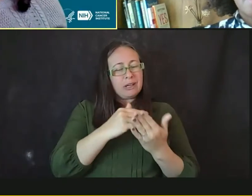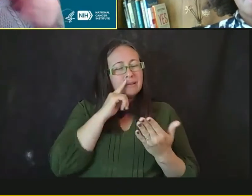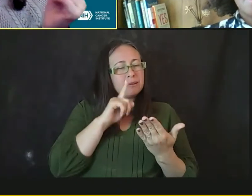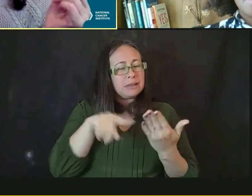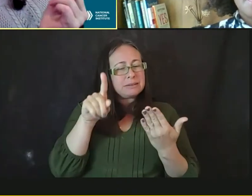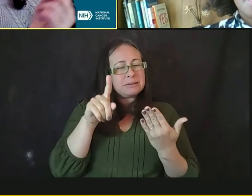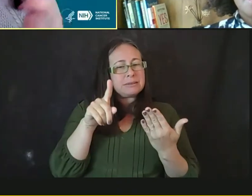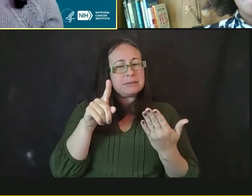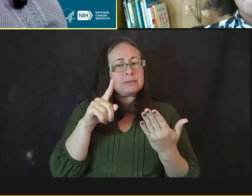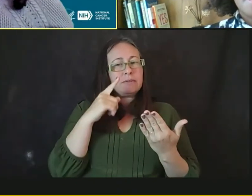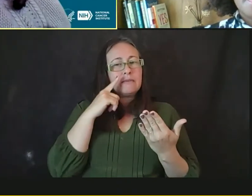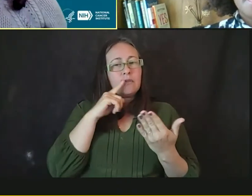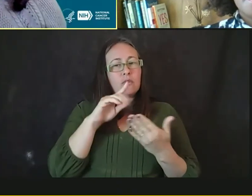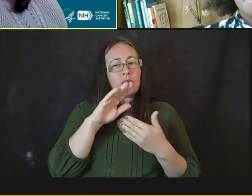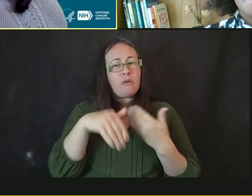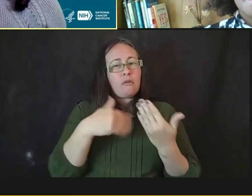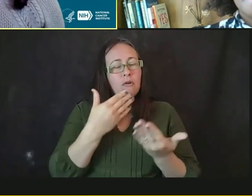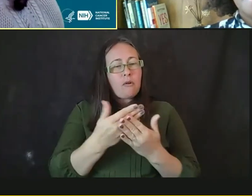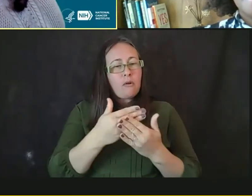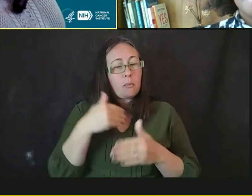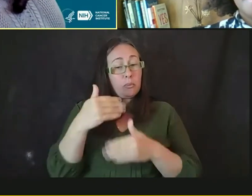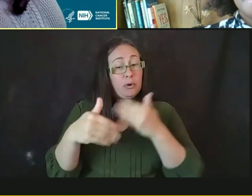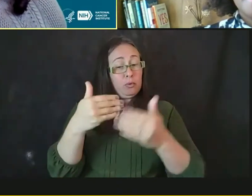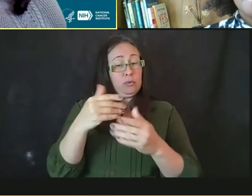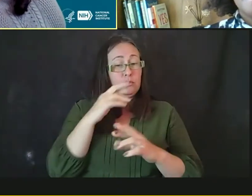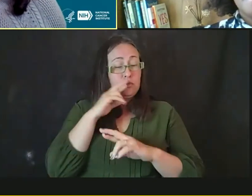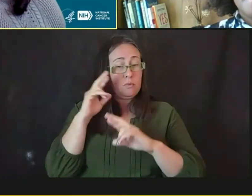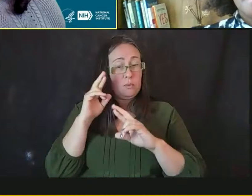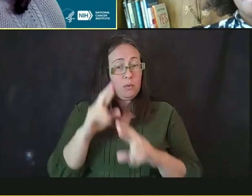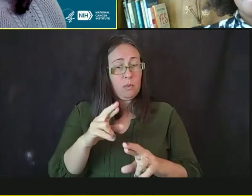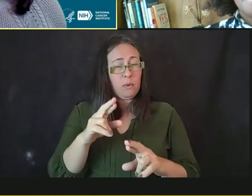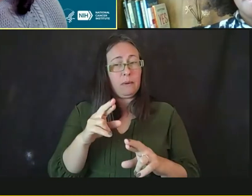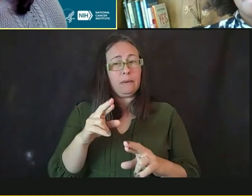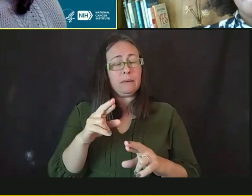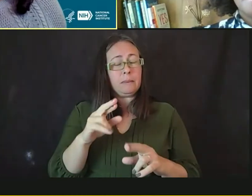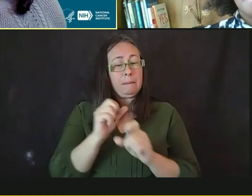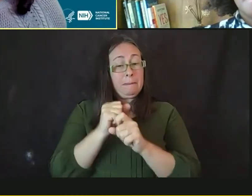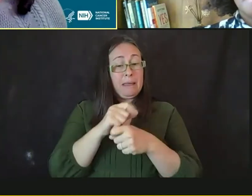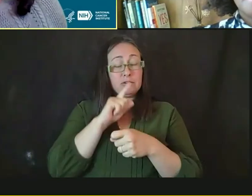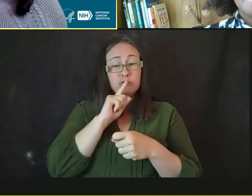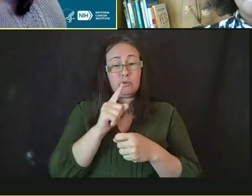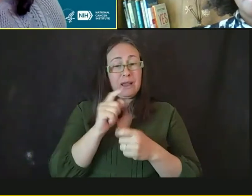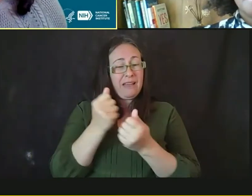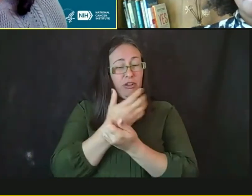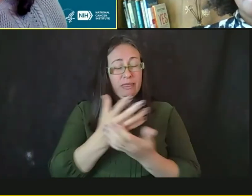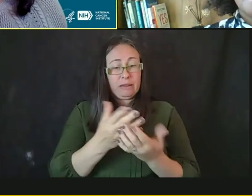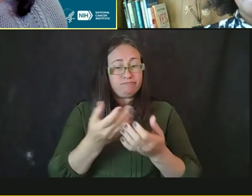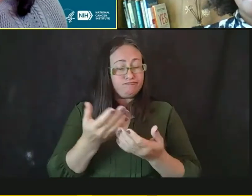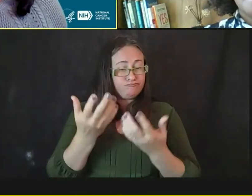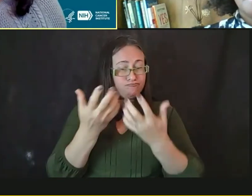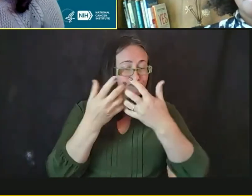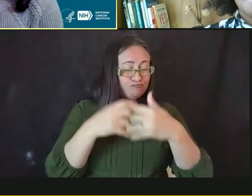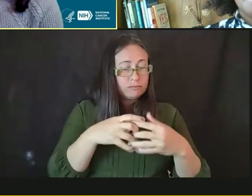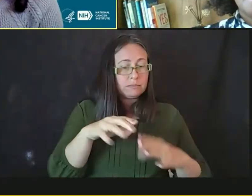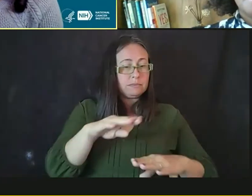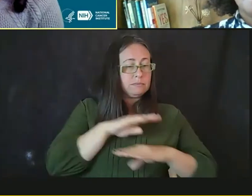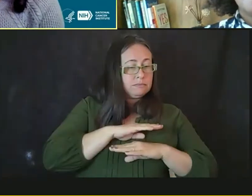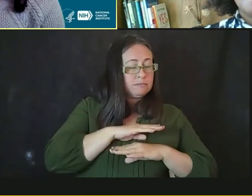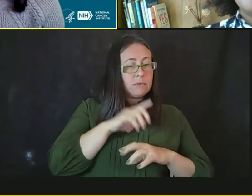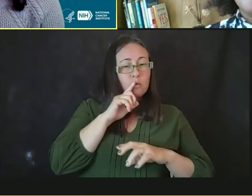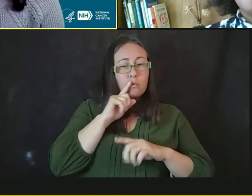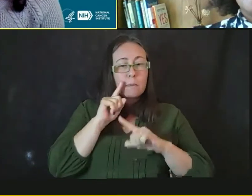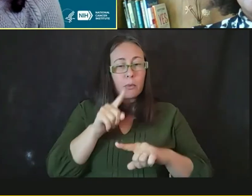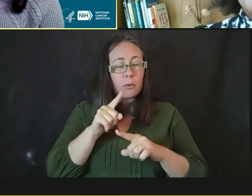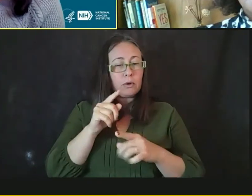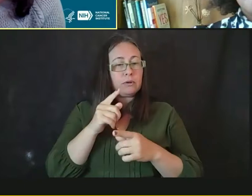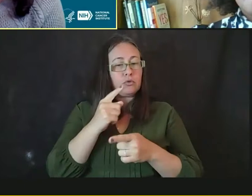of our progress reports and make sure that everything's satisfactory and reported